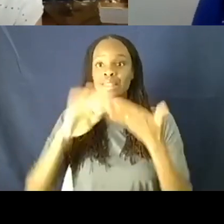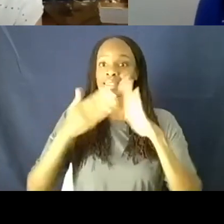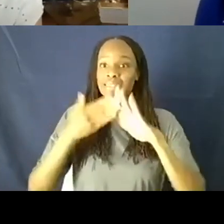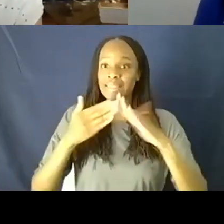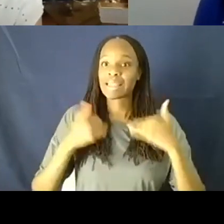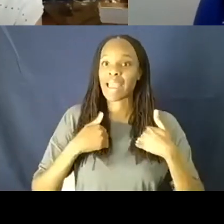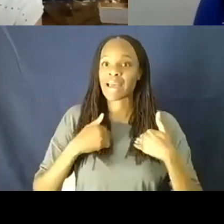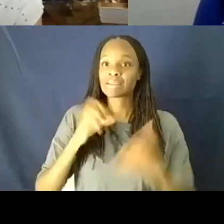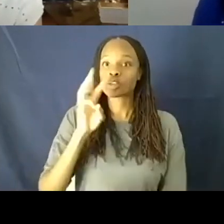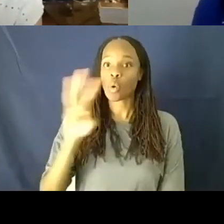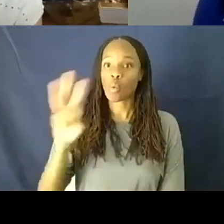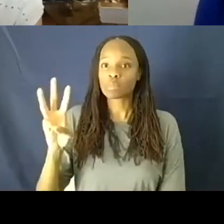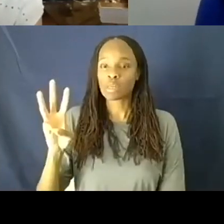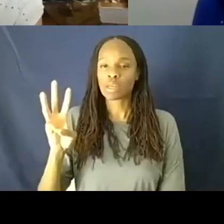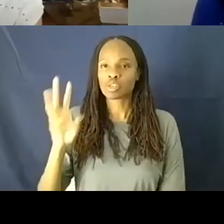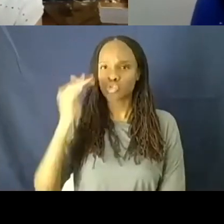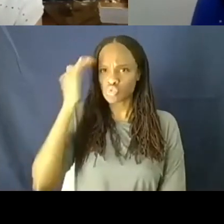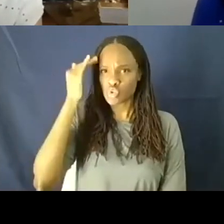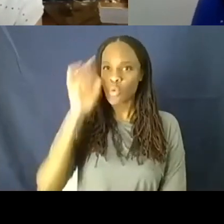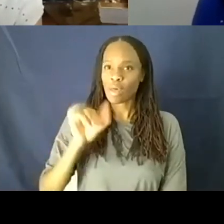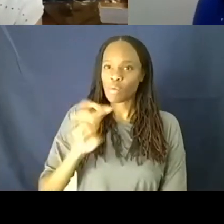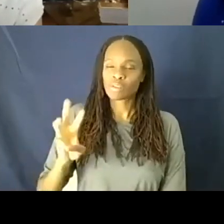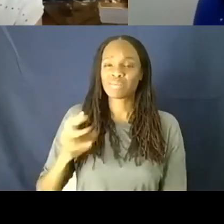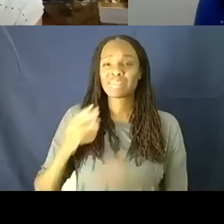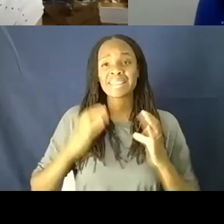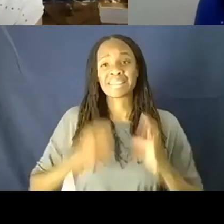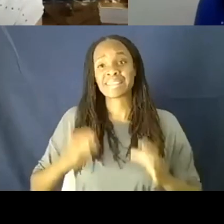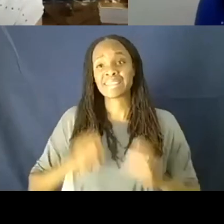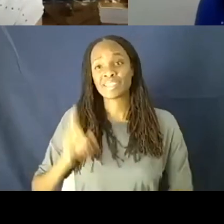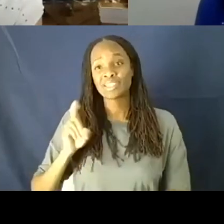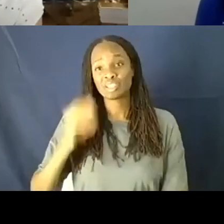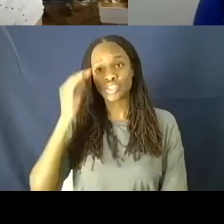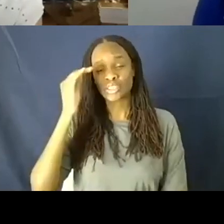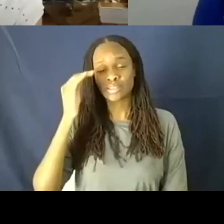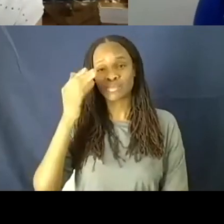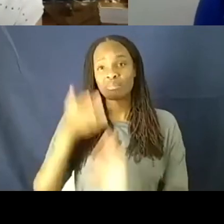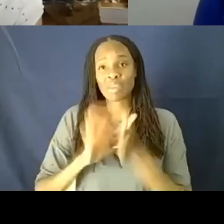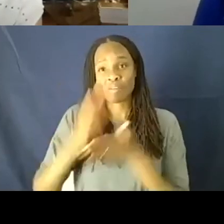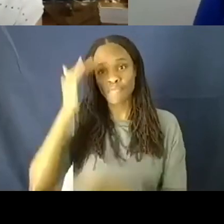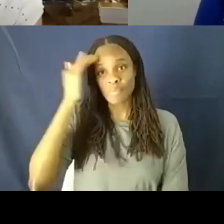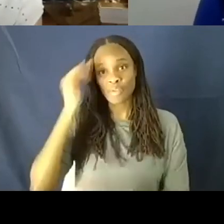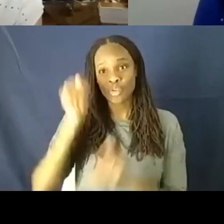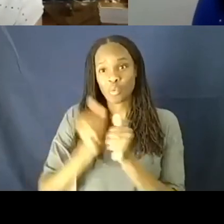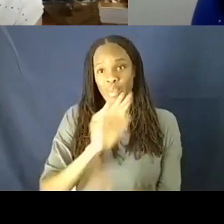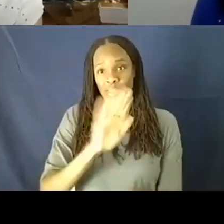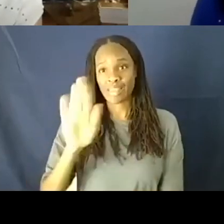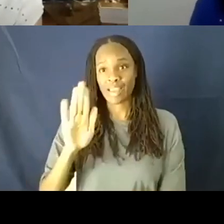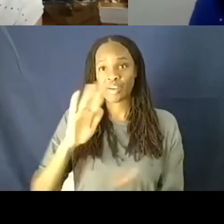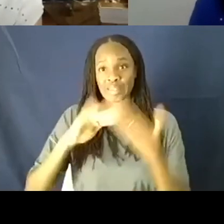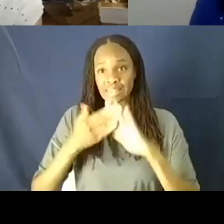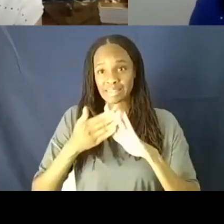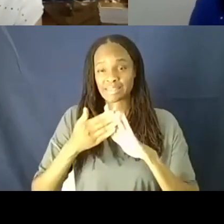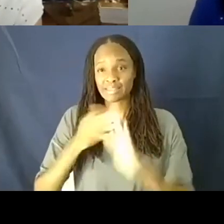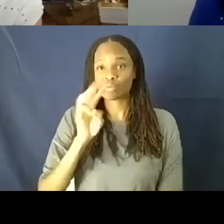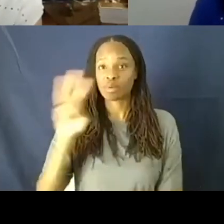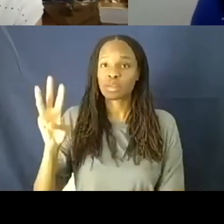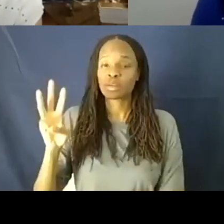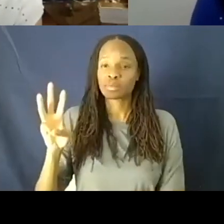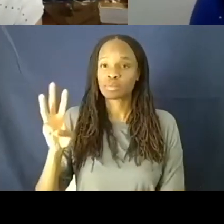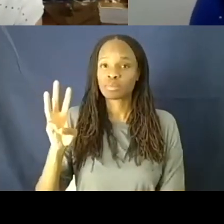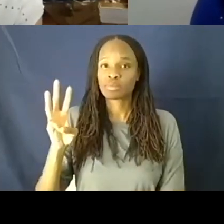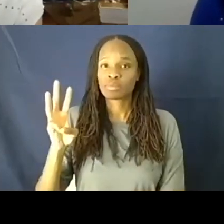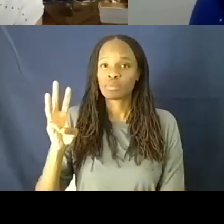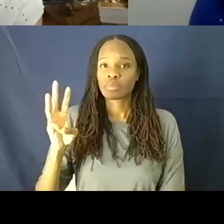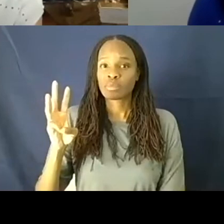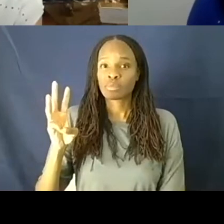get familiar. Citizens should get familiar with their city's website and see if there's there will